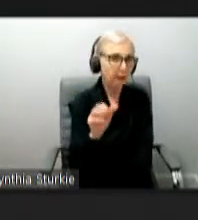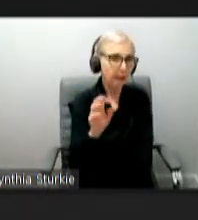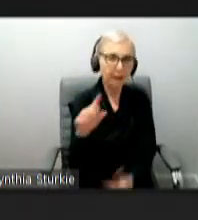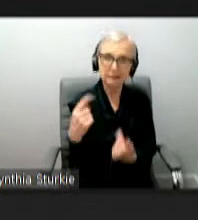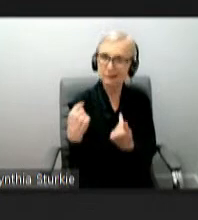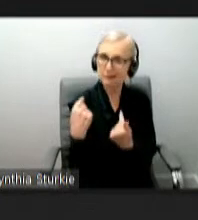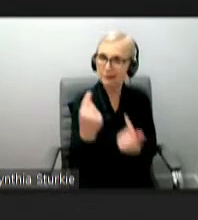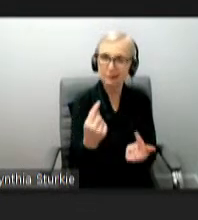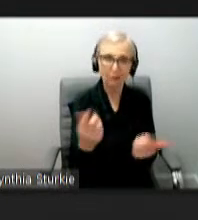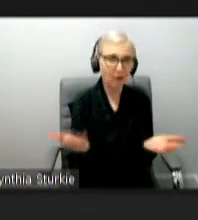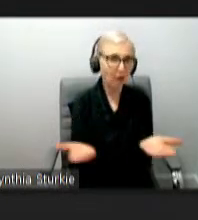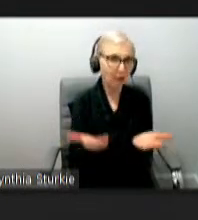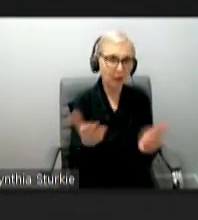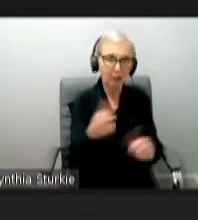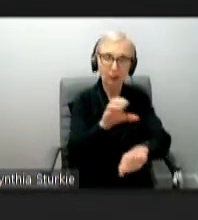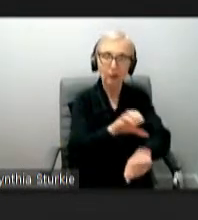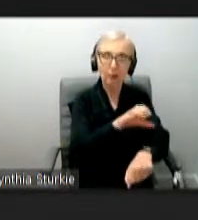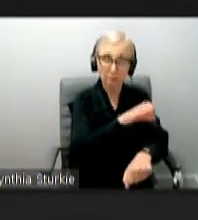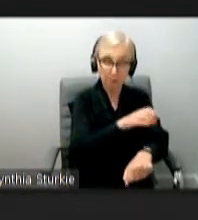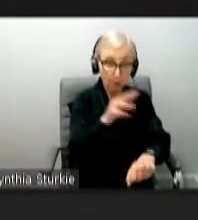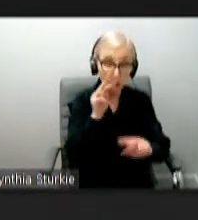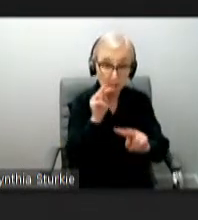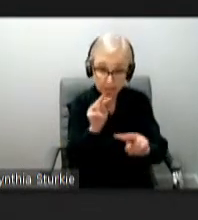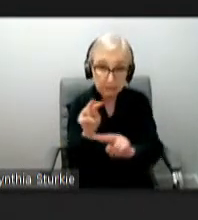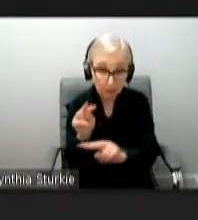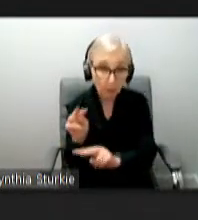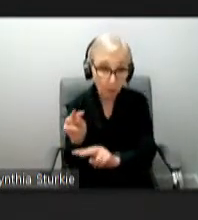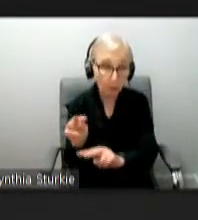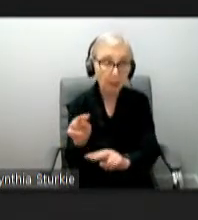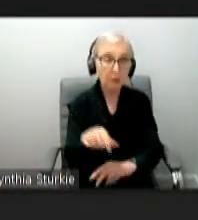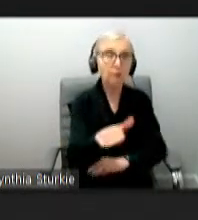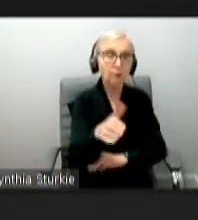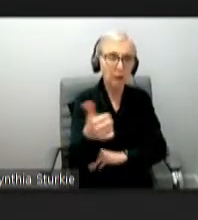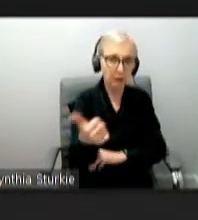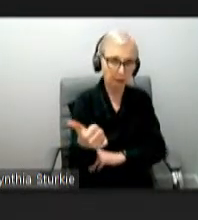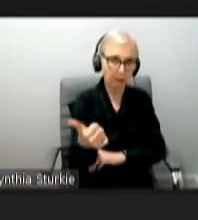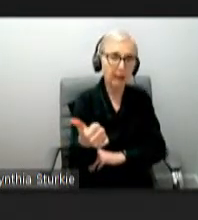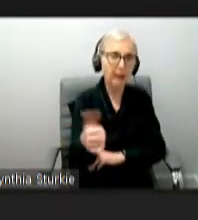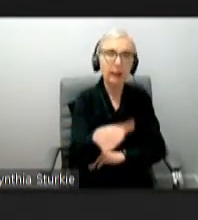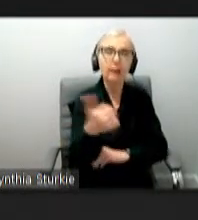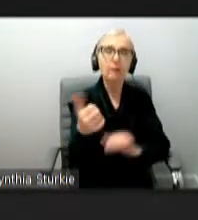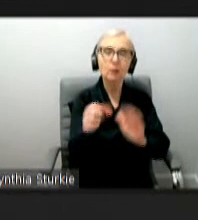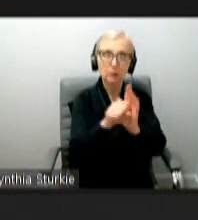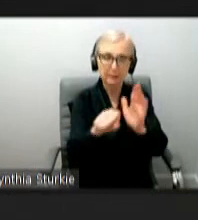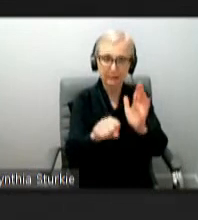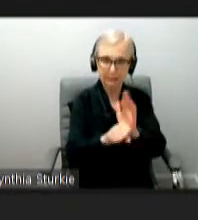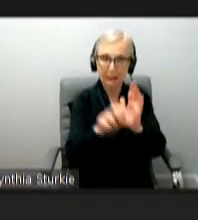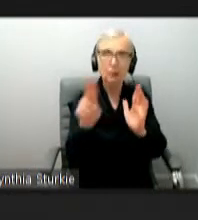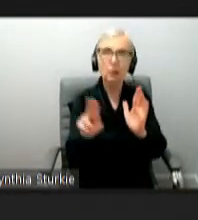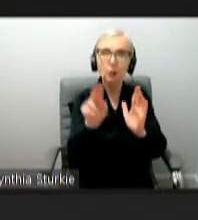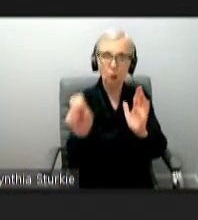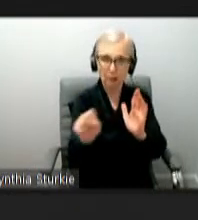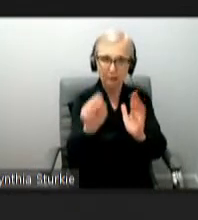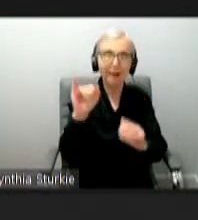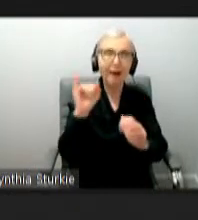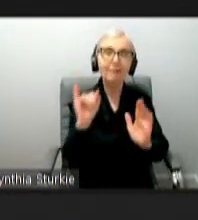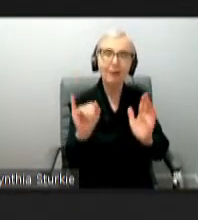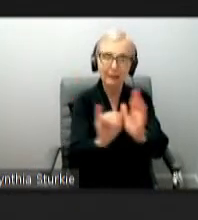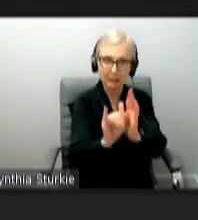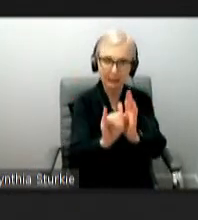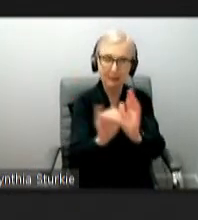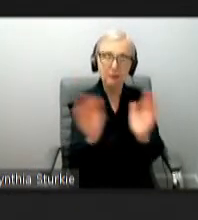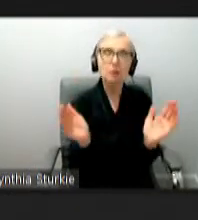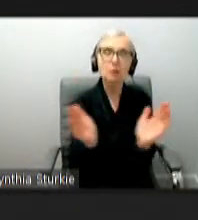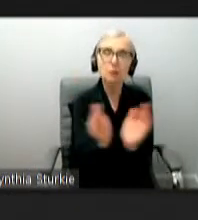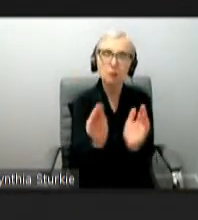in Colorado, but we are actively looking for others. And there are a number of states and jurisdictions in the US that have identified small numbers